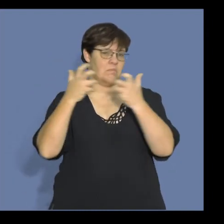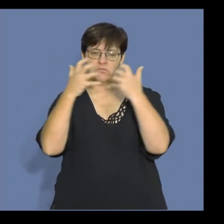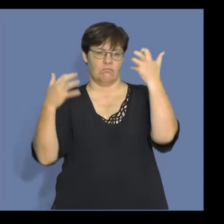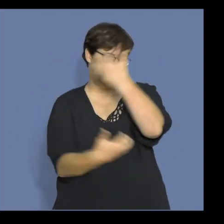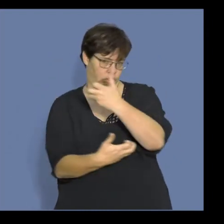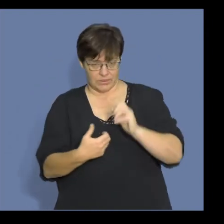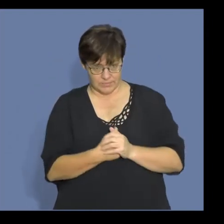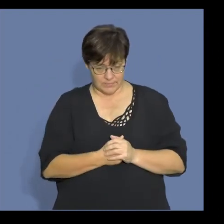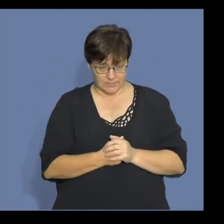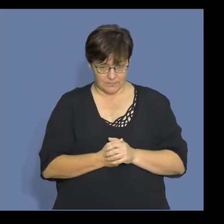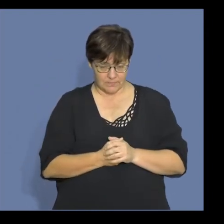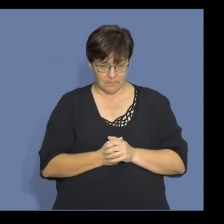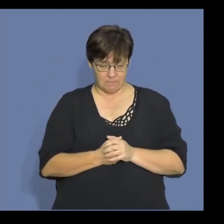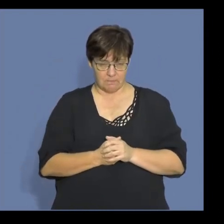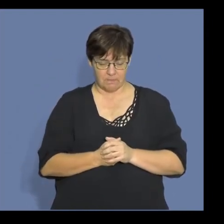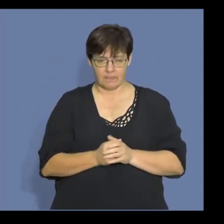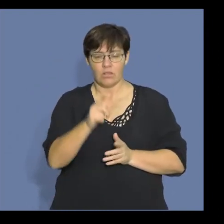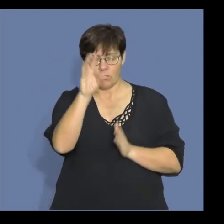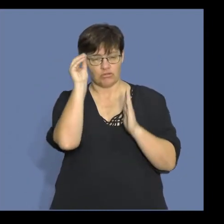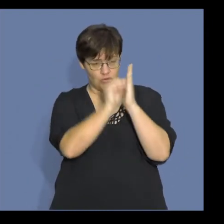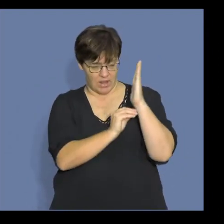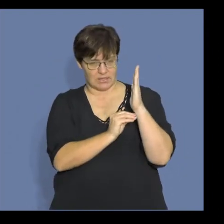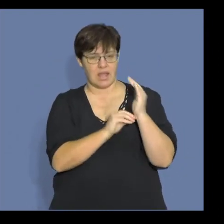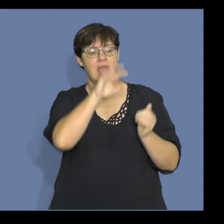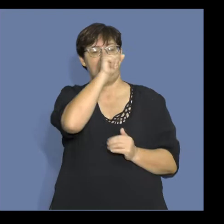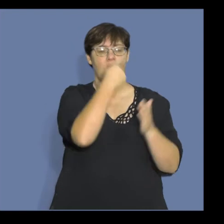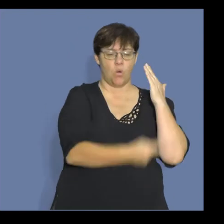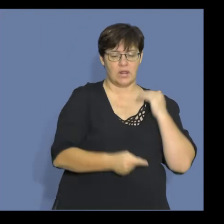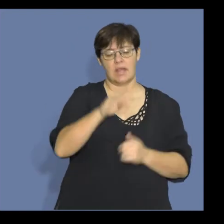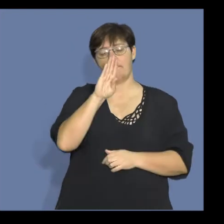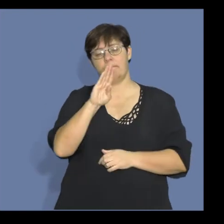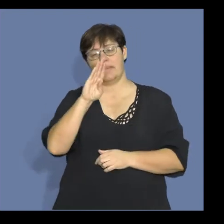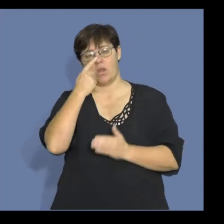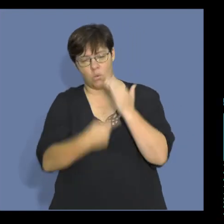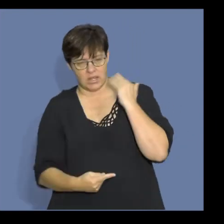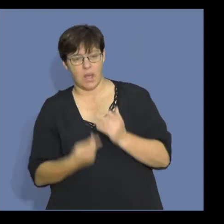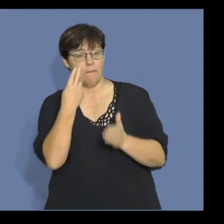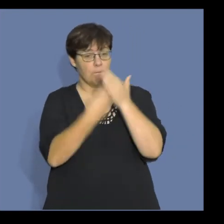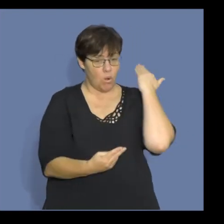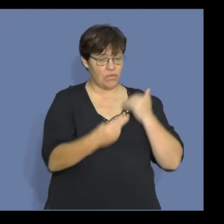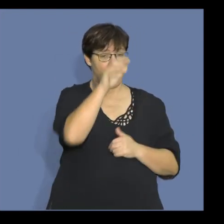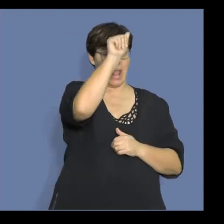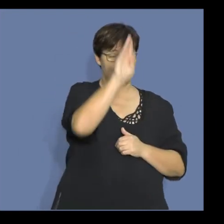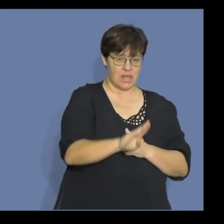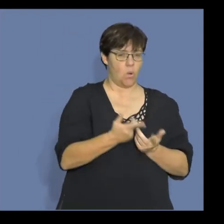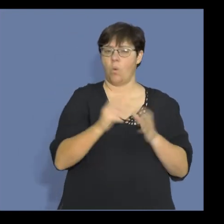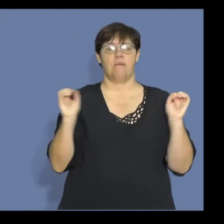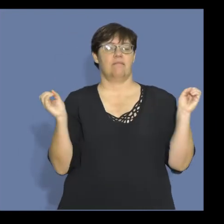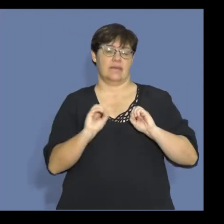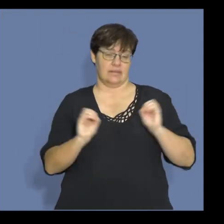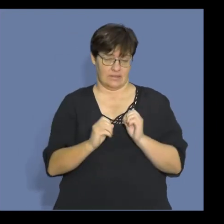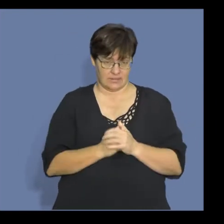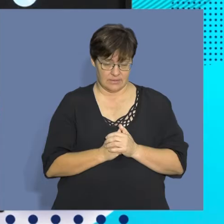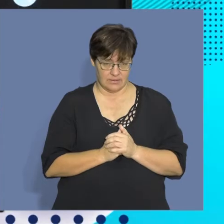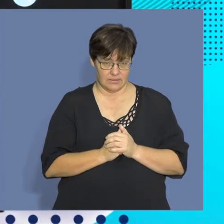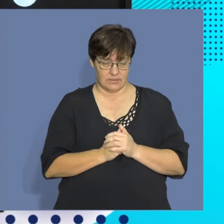none in column 2. And you've got to write down A only, B only, both A, B, or none next to the question